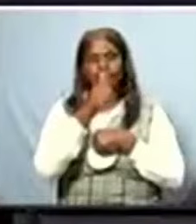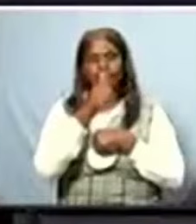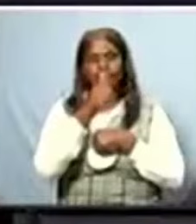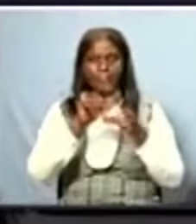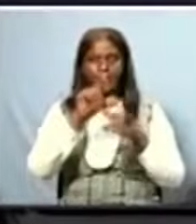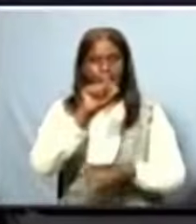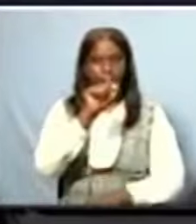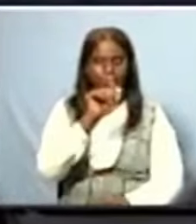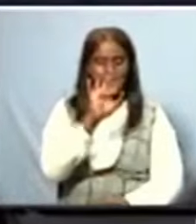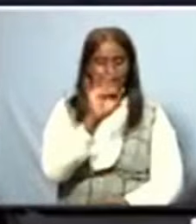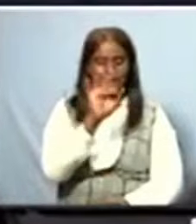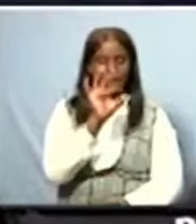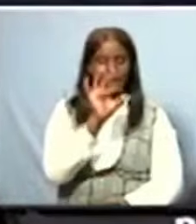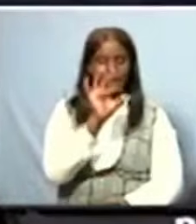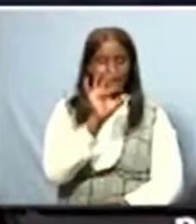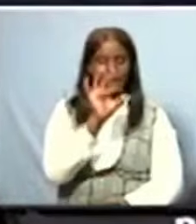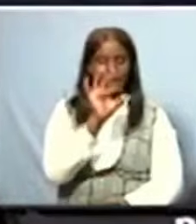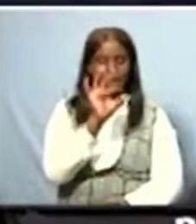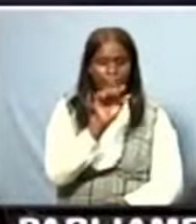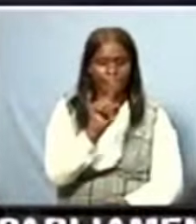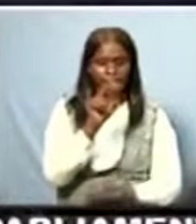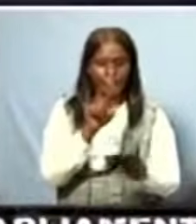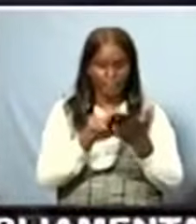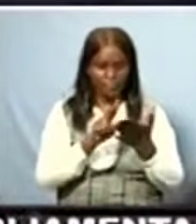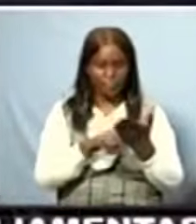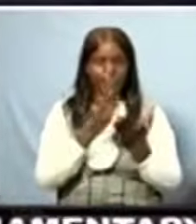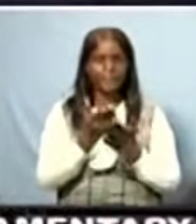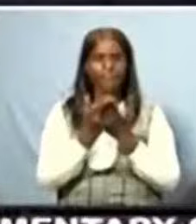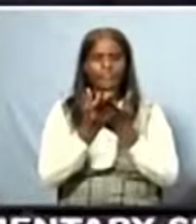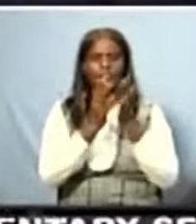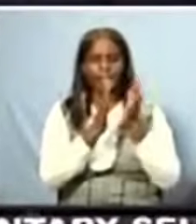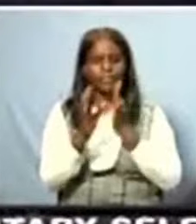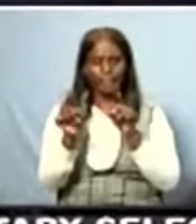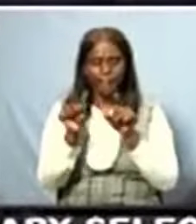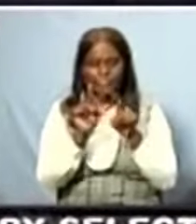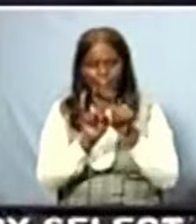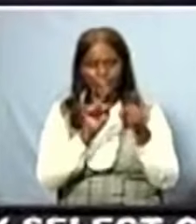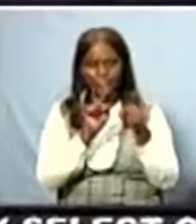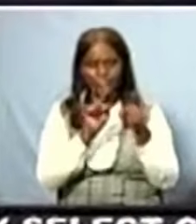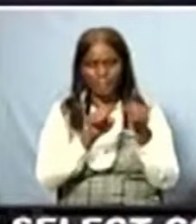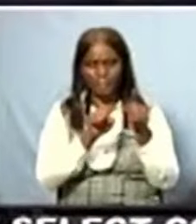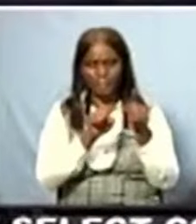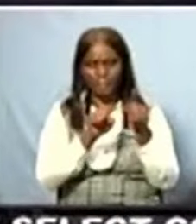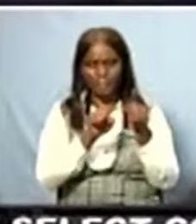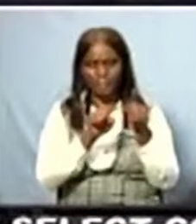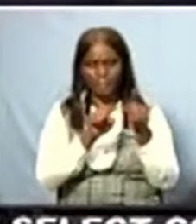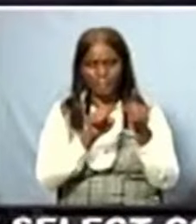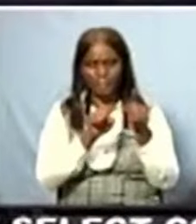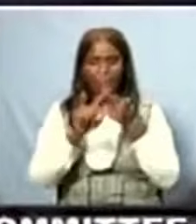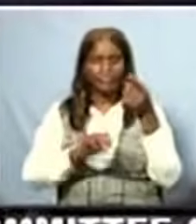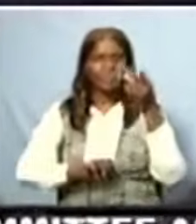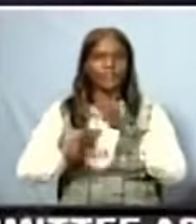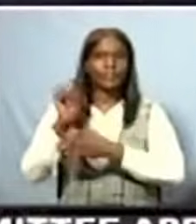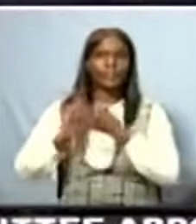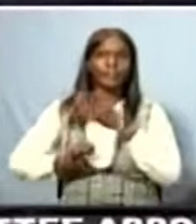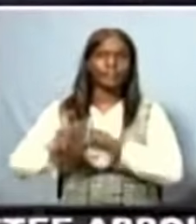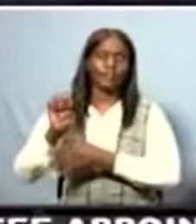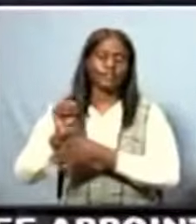2019, a report was prepared and that report was submitted to the executive.